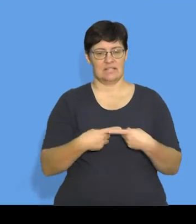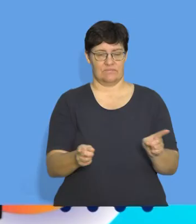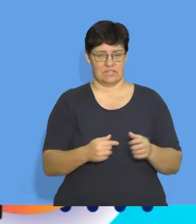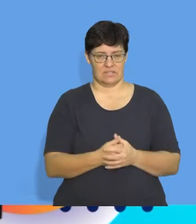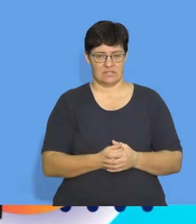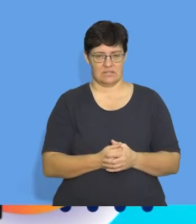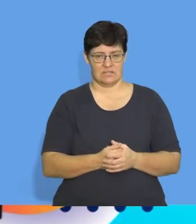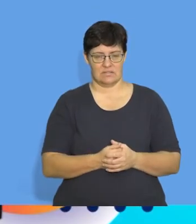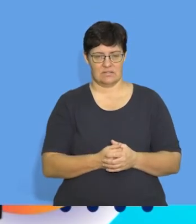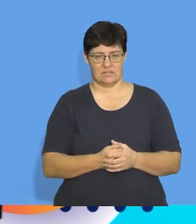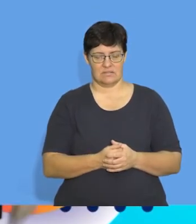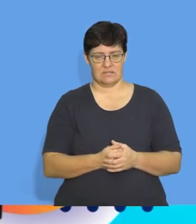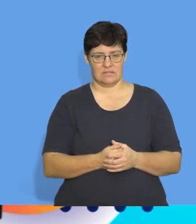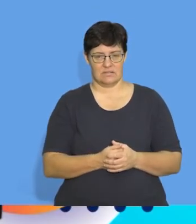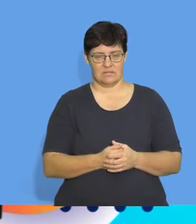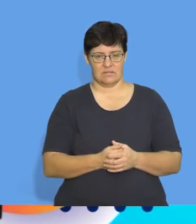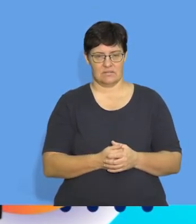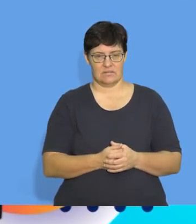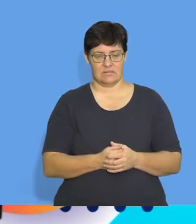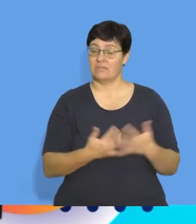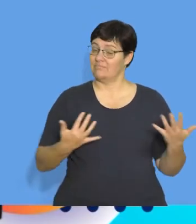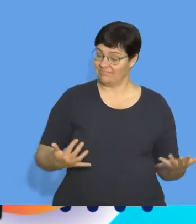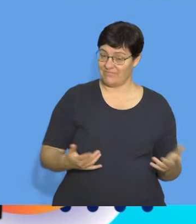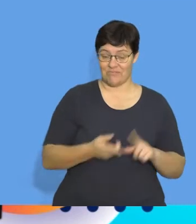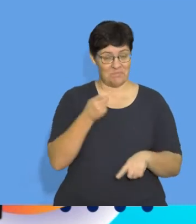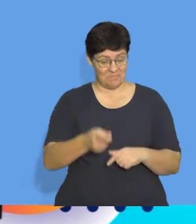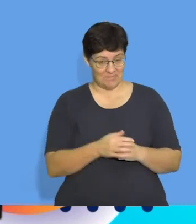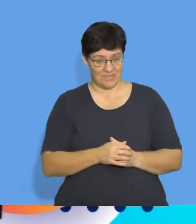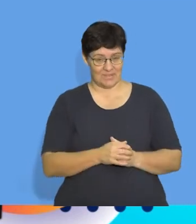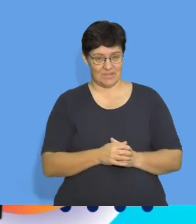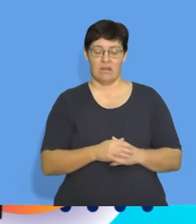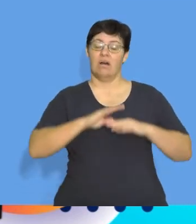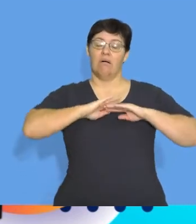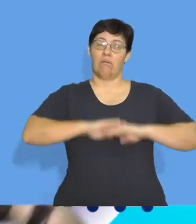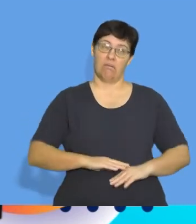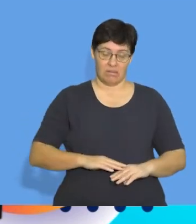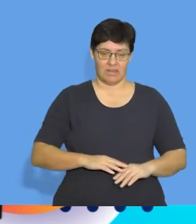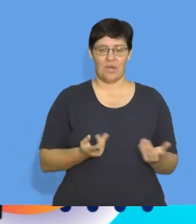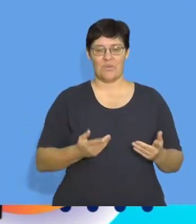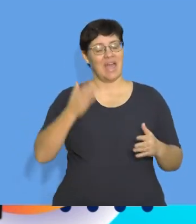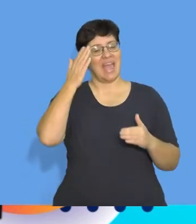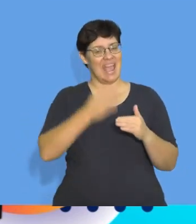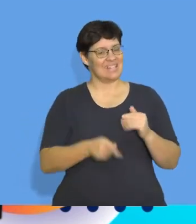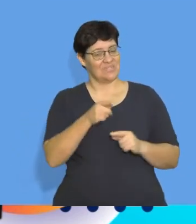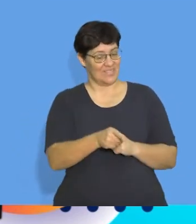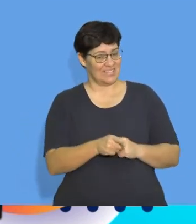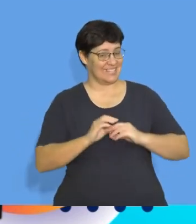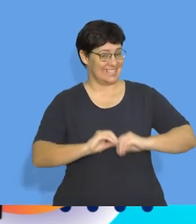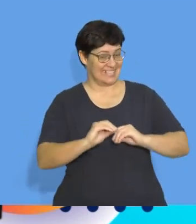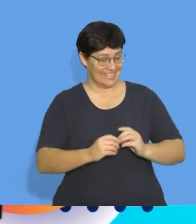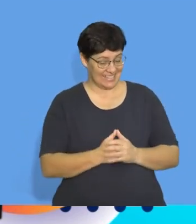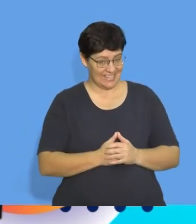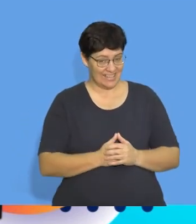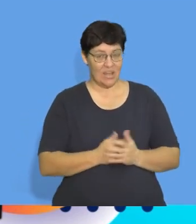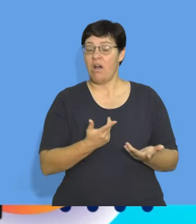And on that note, sure, we've come to the end of this little piece. So now it's